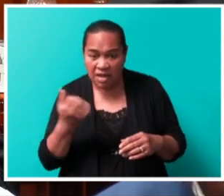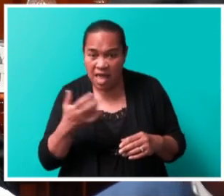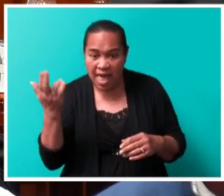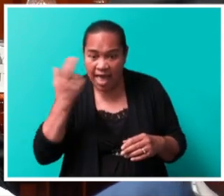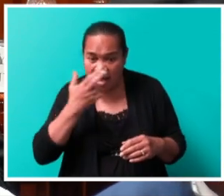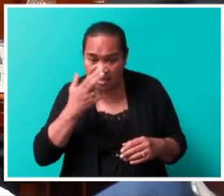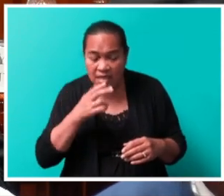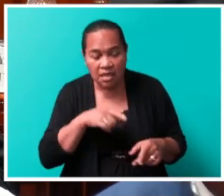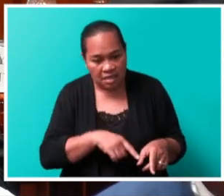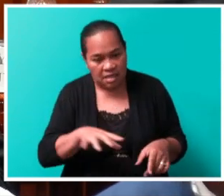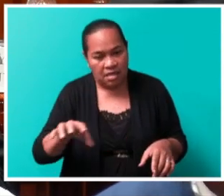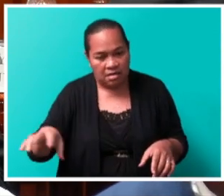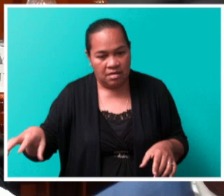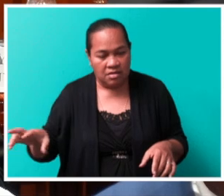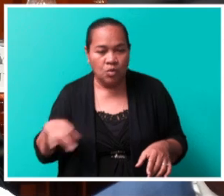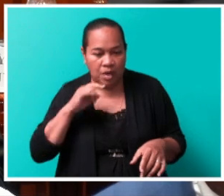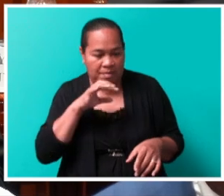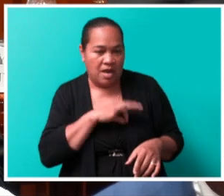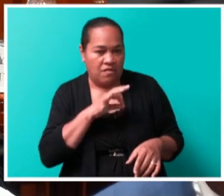deliver expanded national benefit.